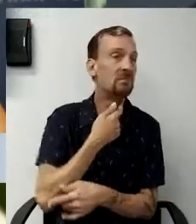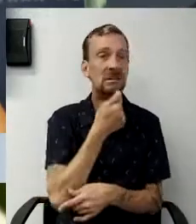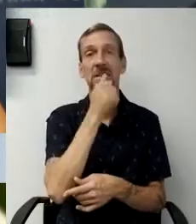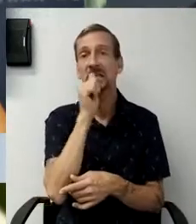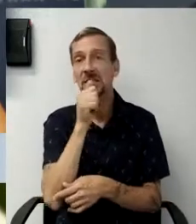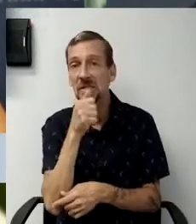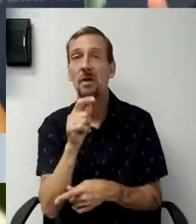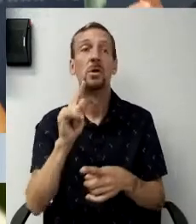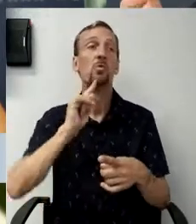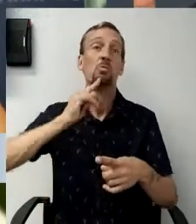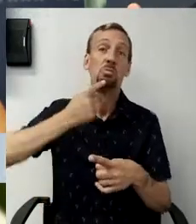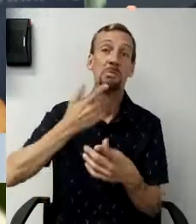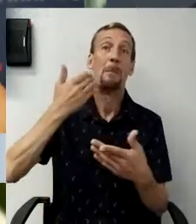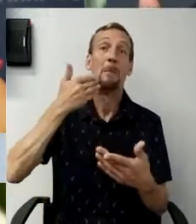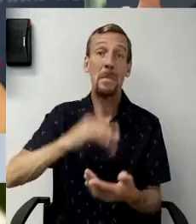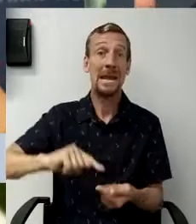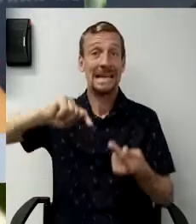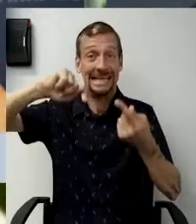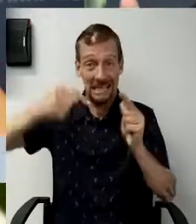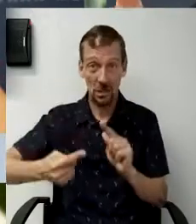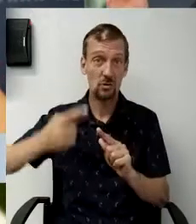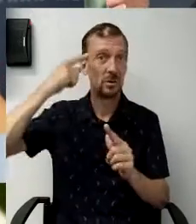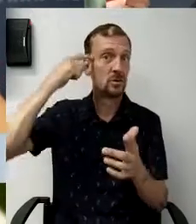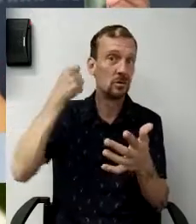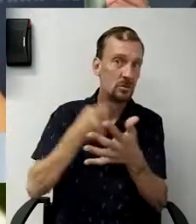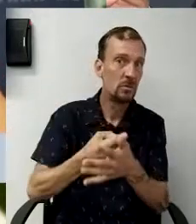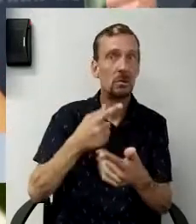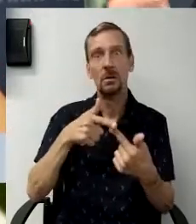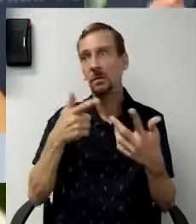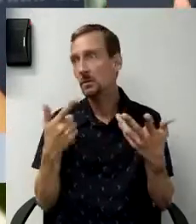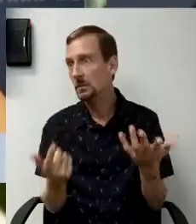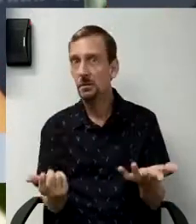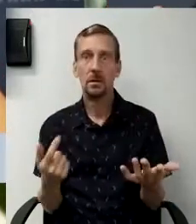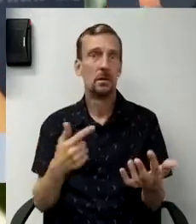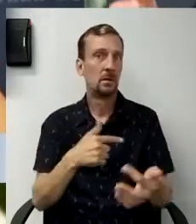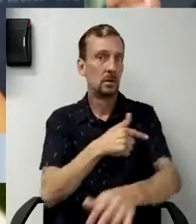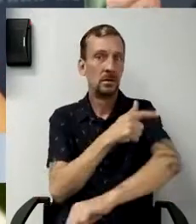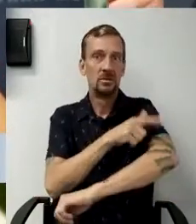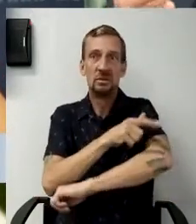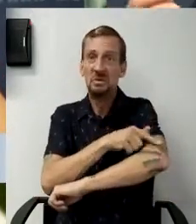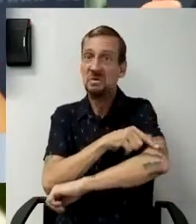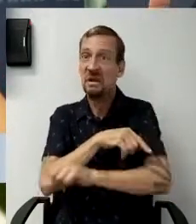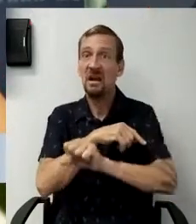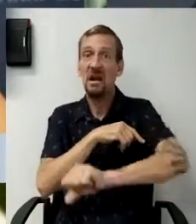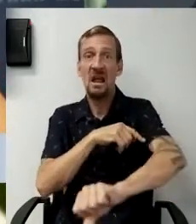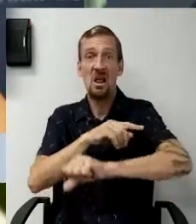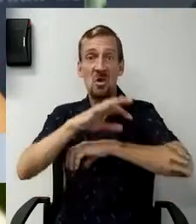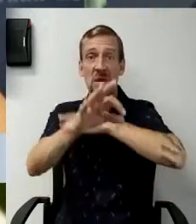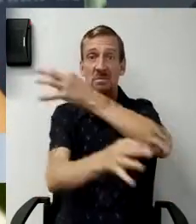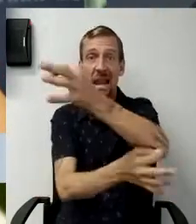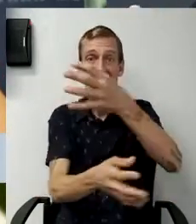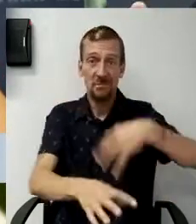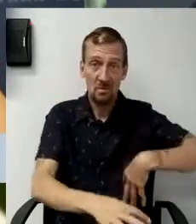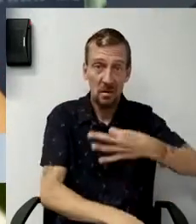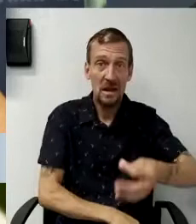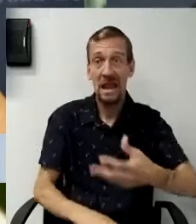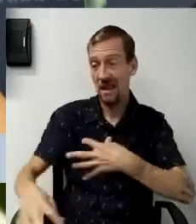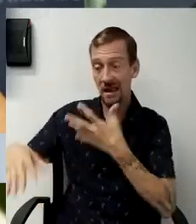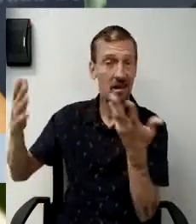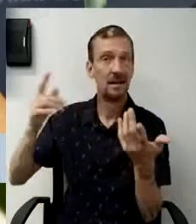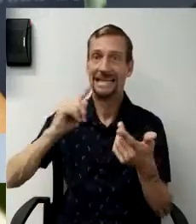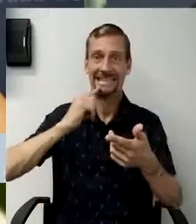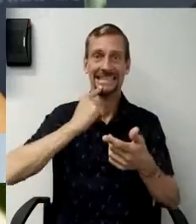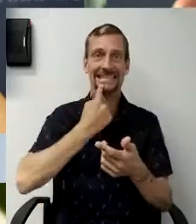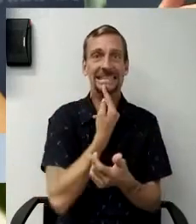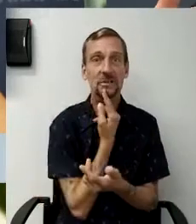know, major catastrophic injuries, strokes, joint replacement, you know, that require